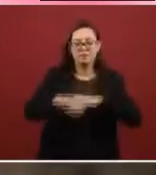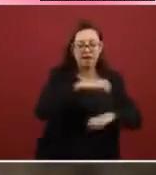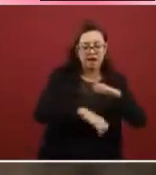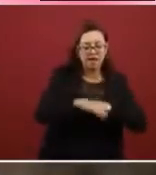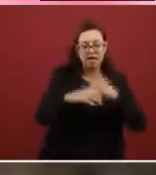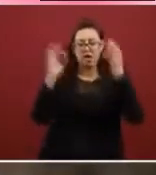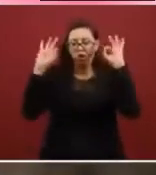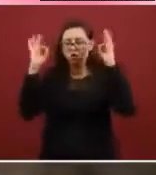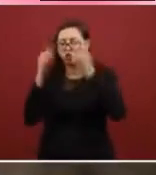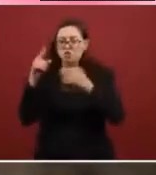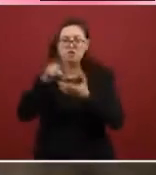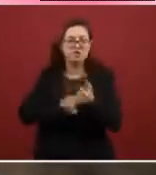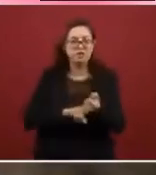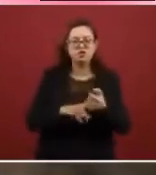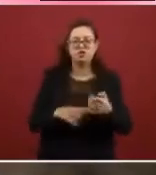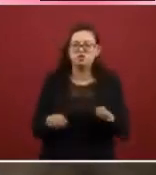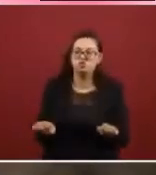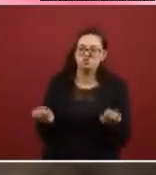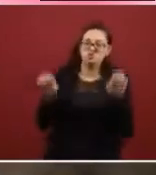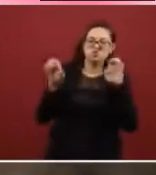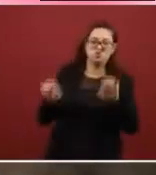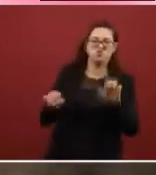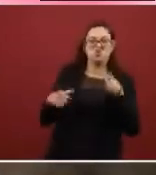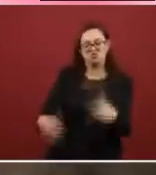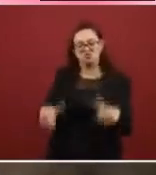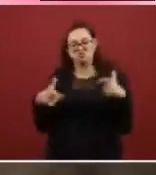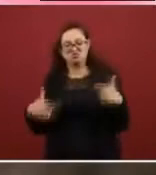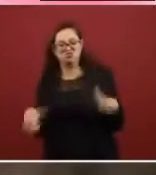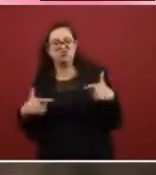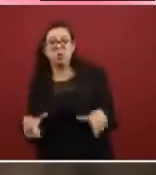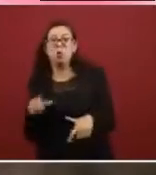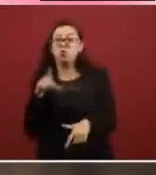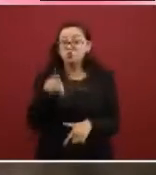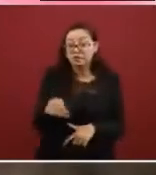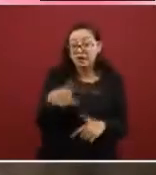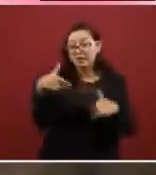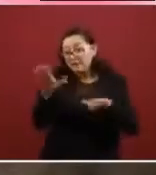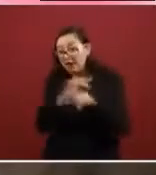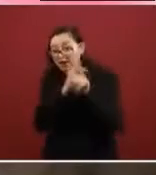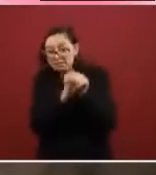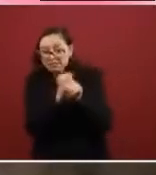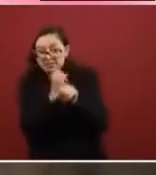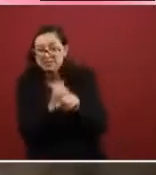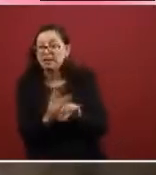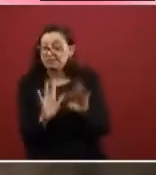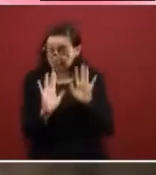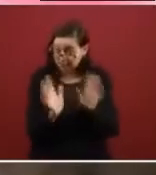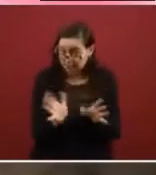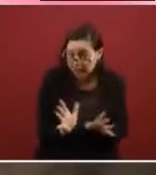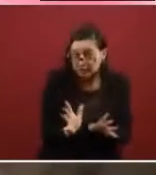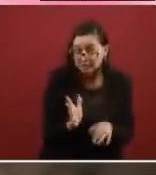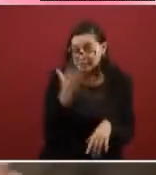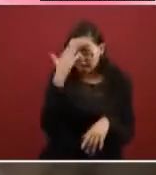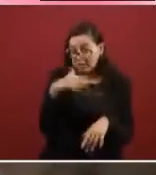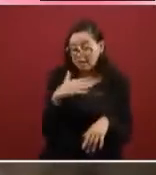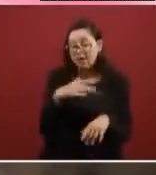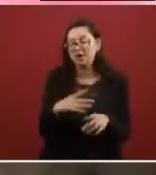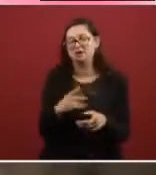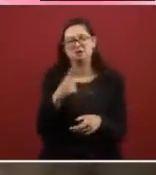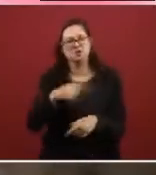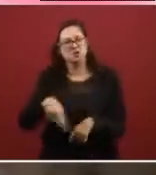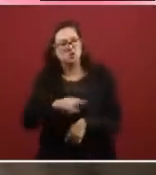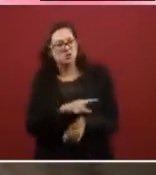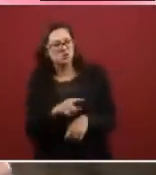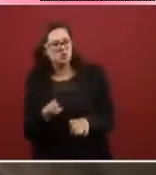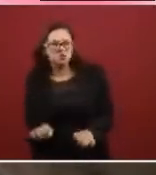Ya evaluación para have ver you evaluated what properties se van a vender, no are se van going vender, to be sold or have been sold, con esta vida and how